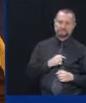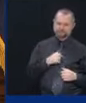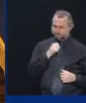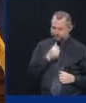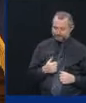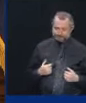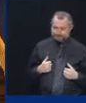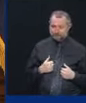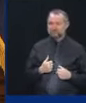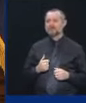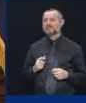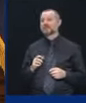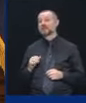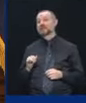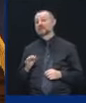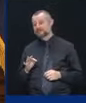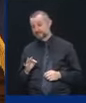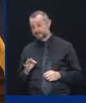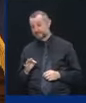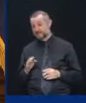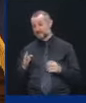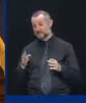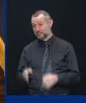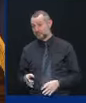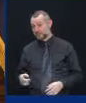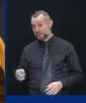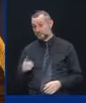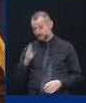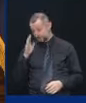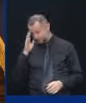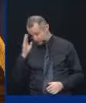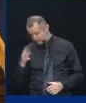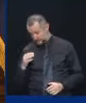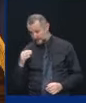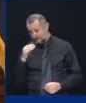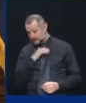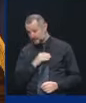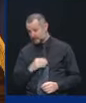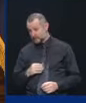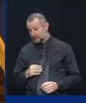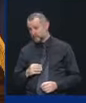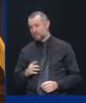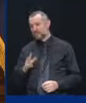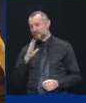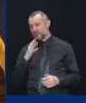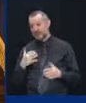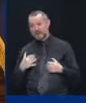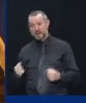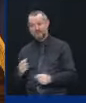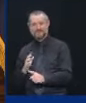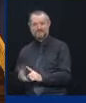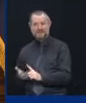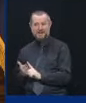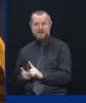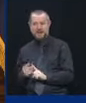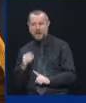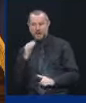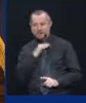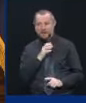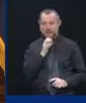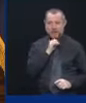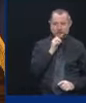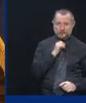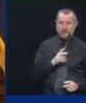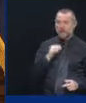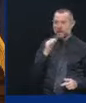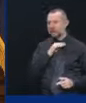If a person commits fraud and says they have a comorbidity when they don't, or lies about their age,